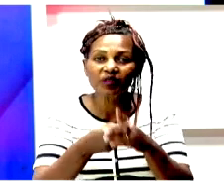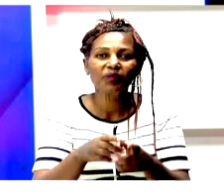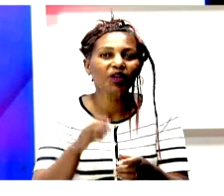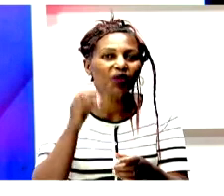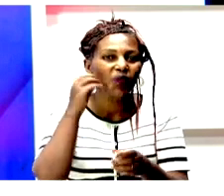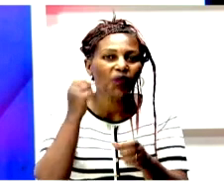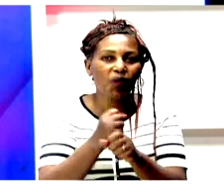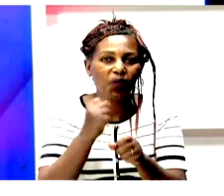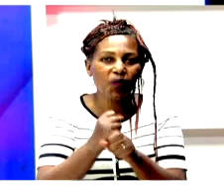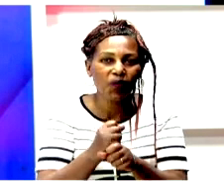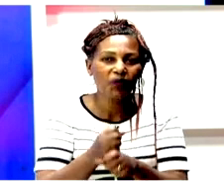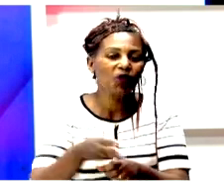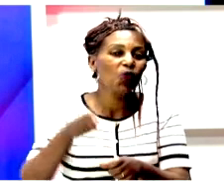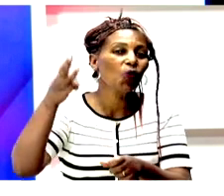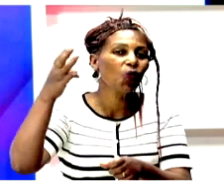teachers.